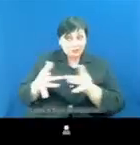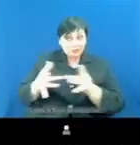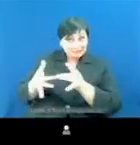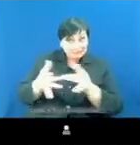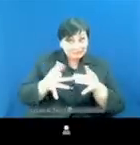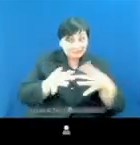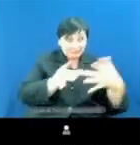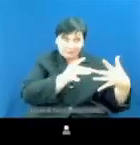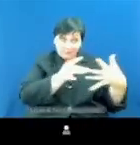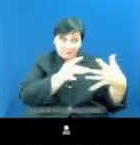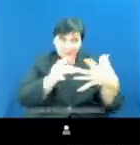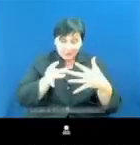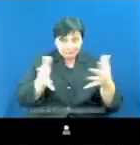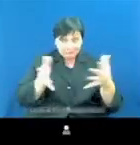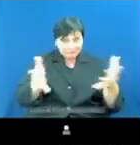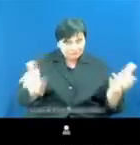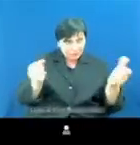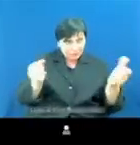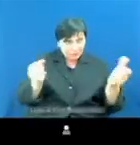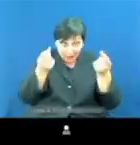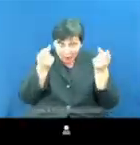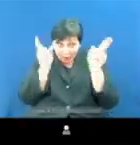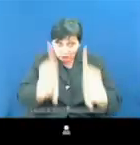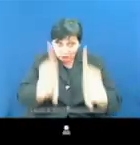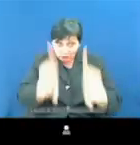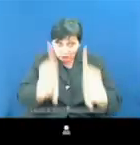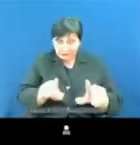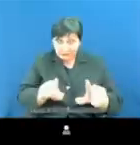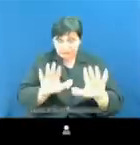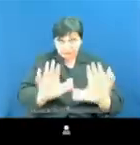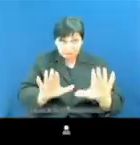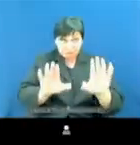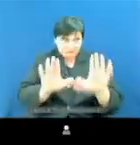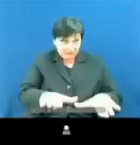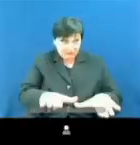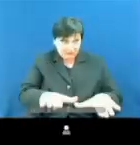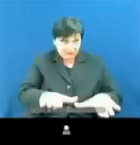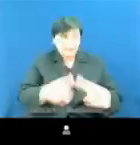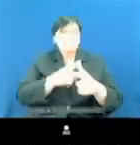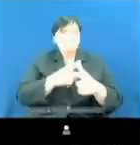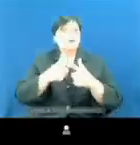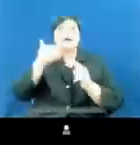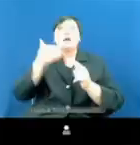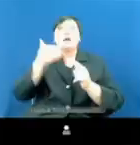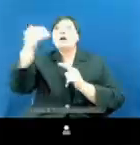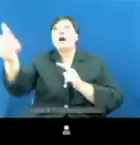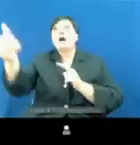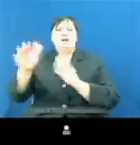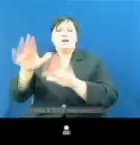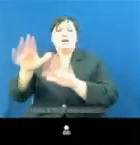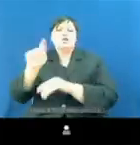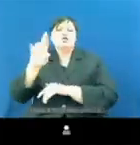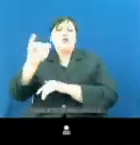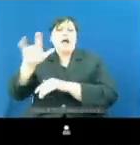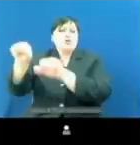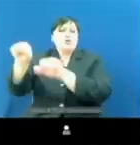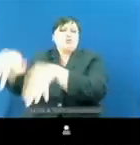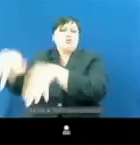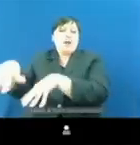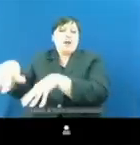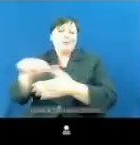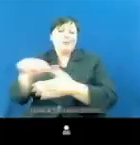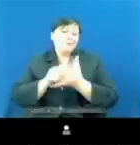agreement so that the trial can be dismissed and everybody gets some of what they wanted.